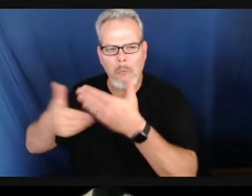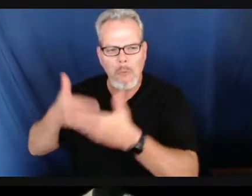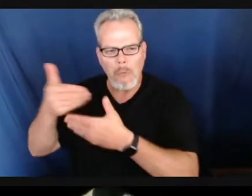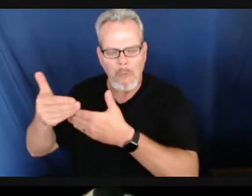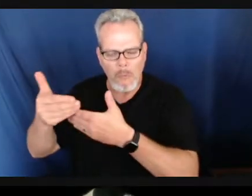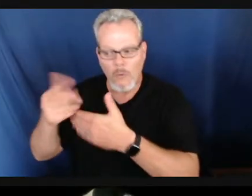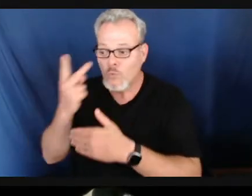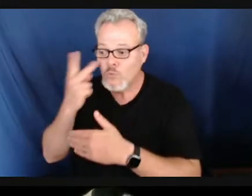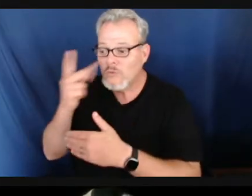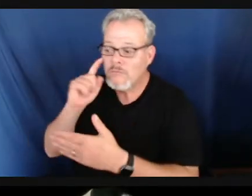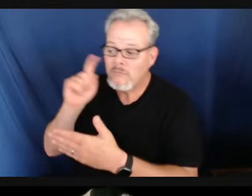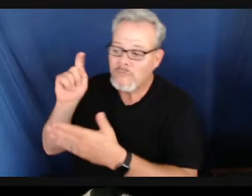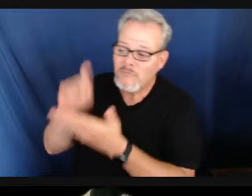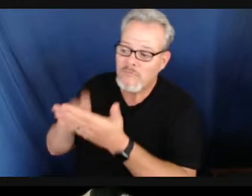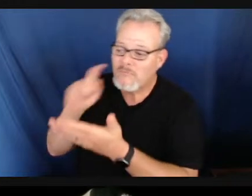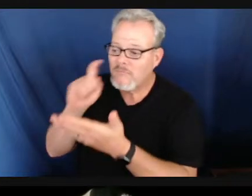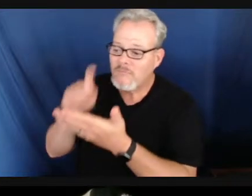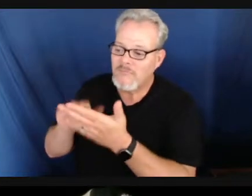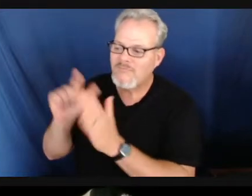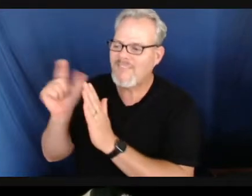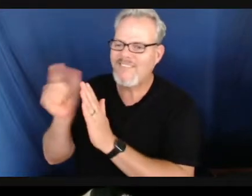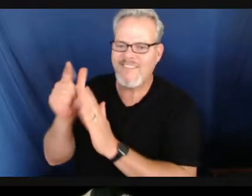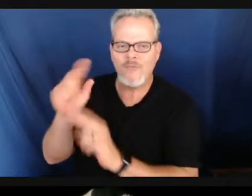our recent earthquakes.